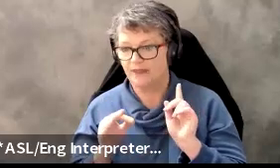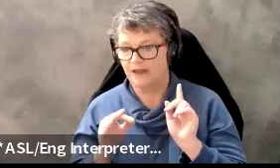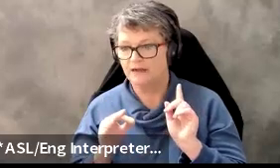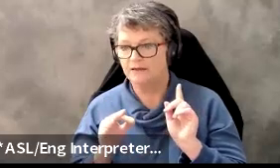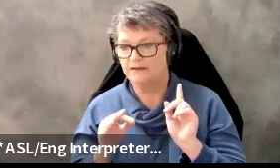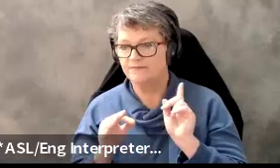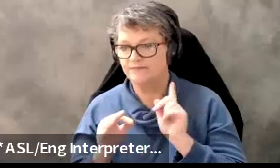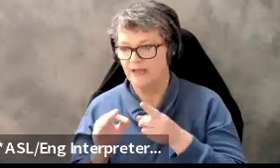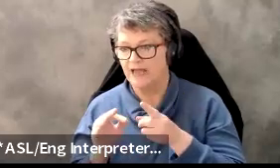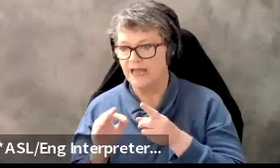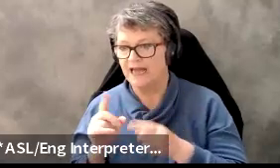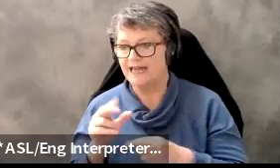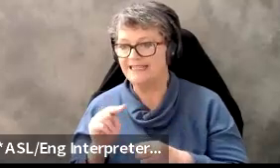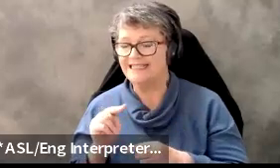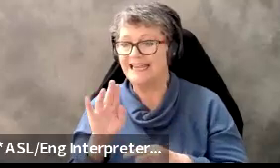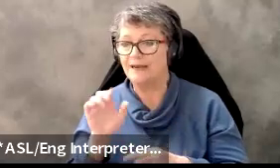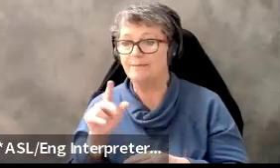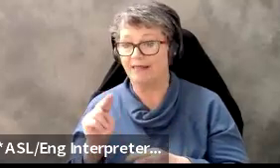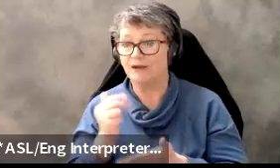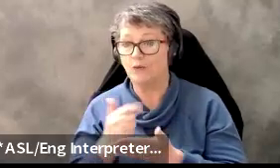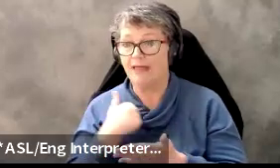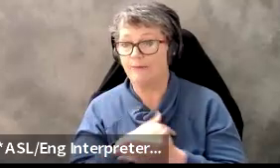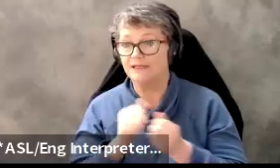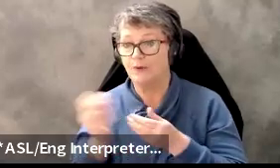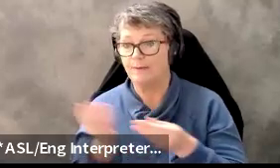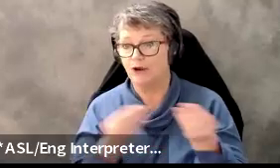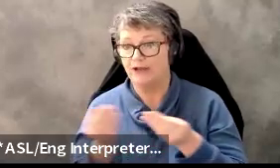Dean Bellin will help us with moderation, and I know we have a